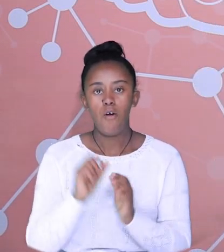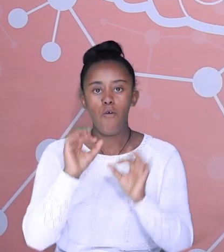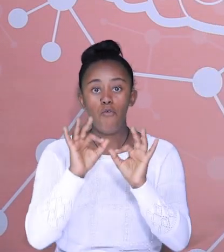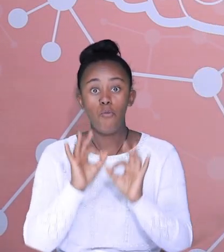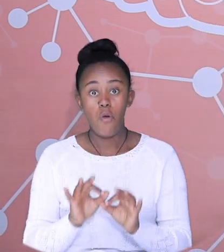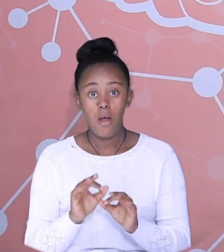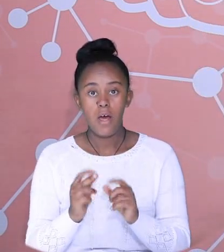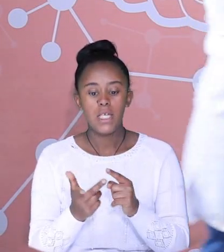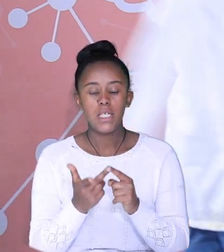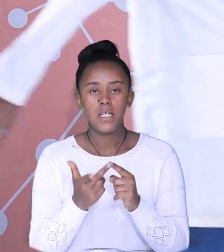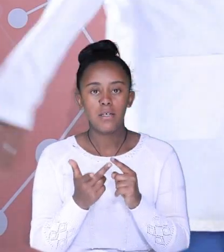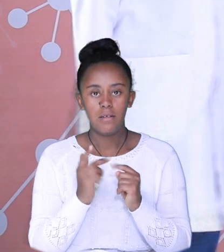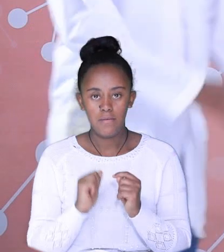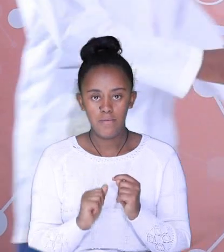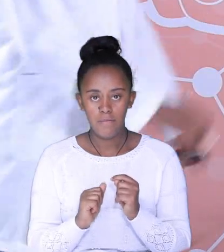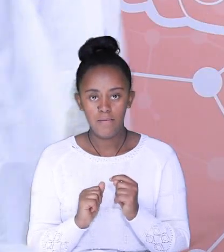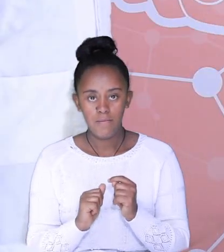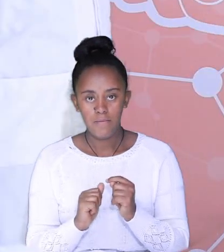Formula 3.